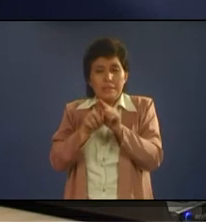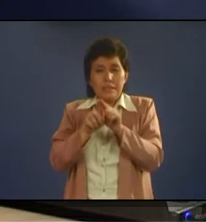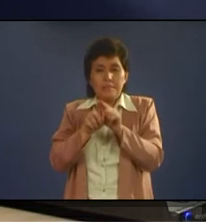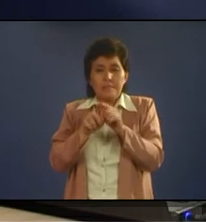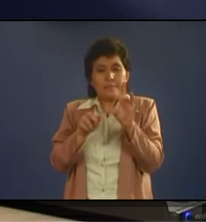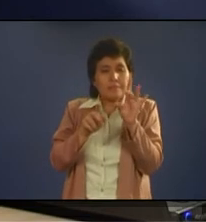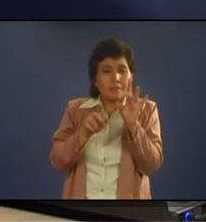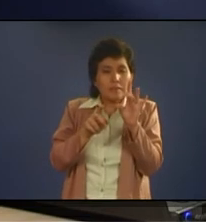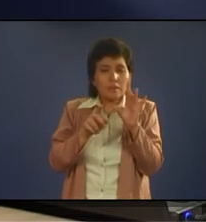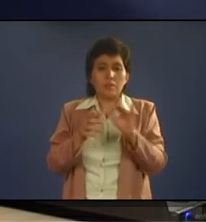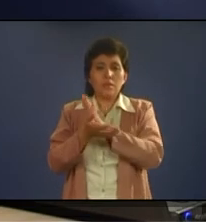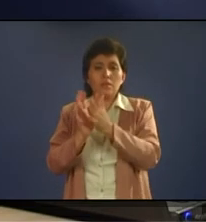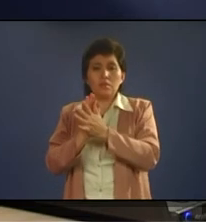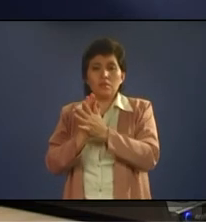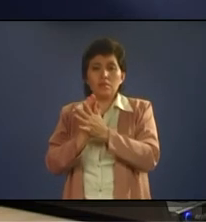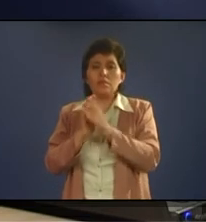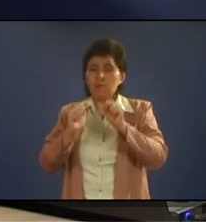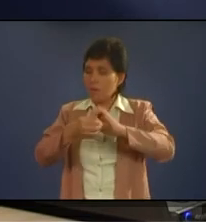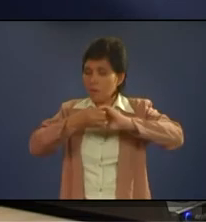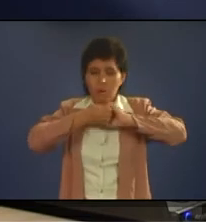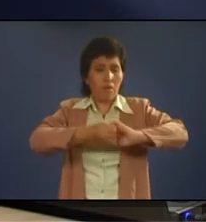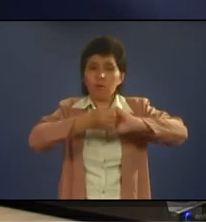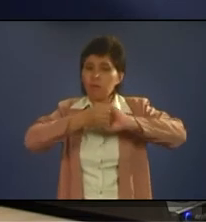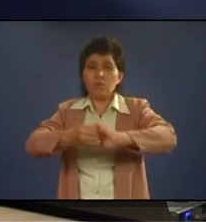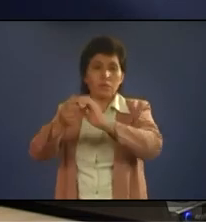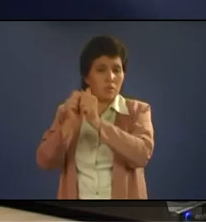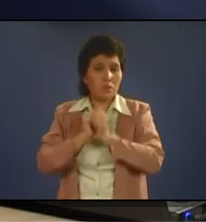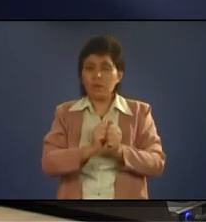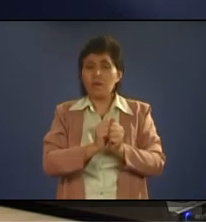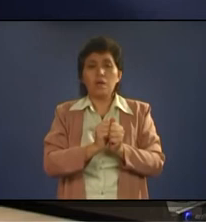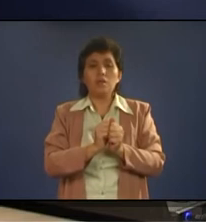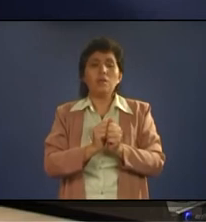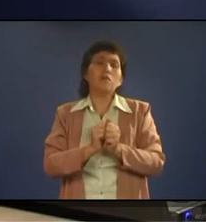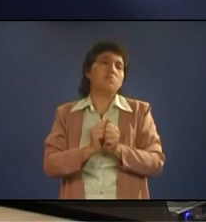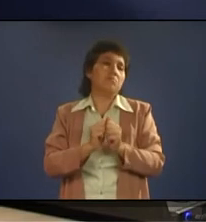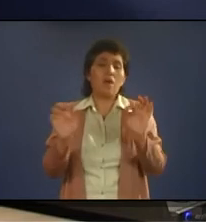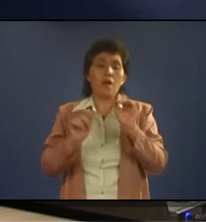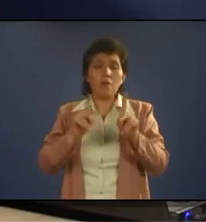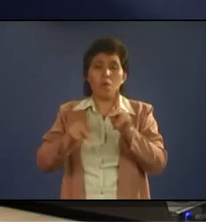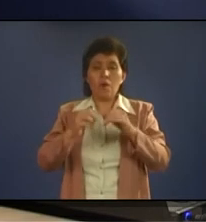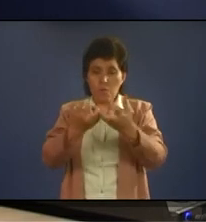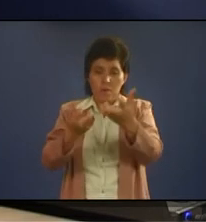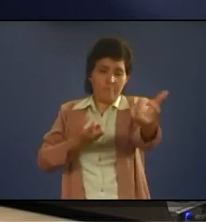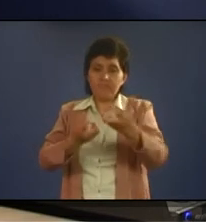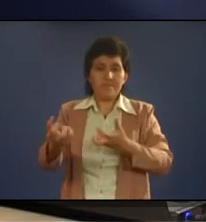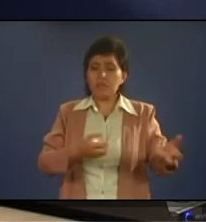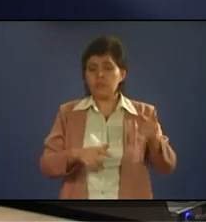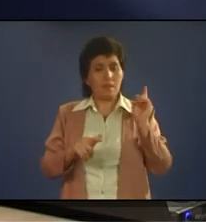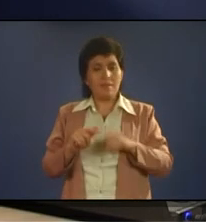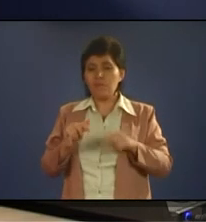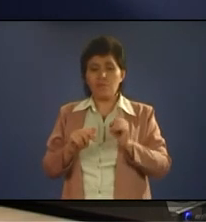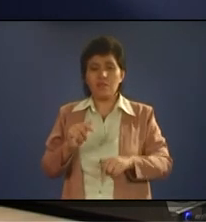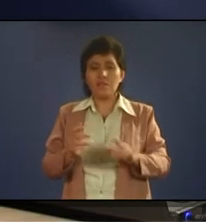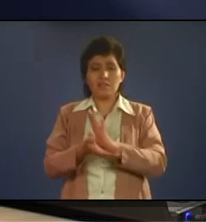you guys are really close together and no one can tear you apart, okay? Now, some groups, they are not that